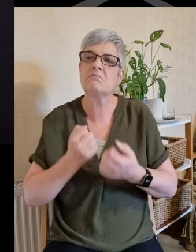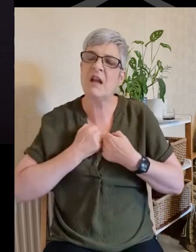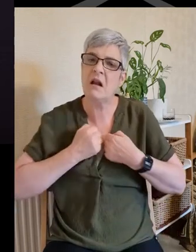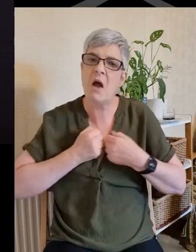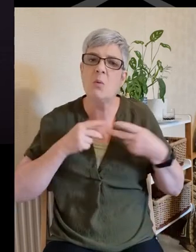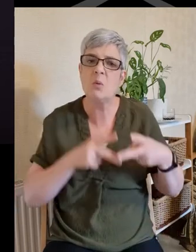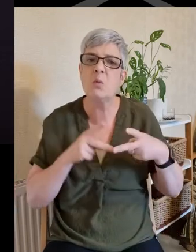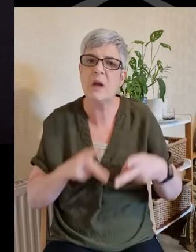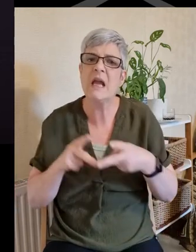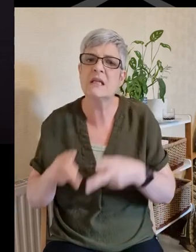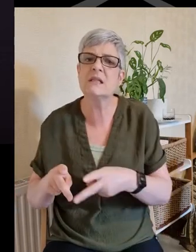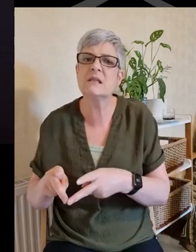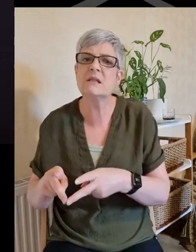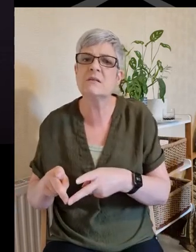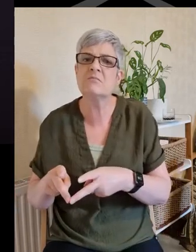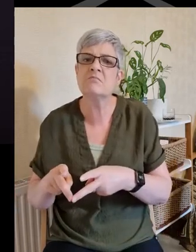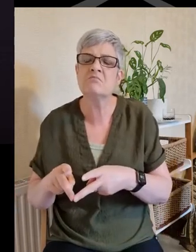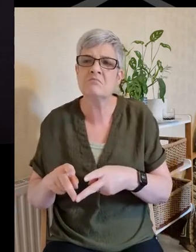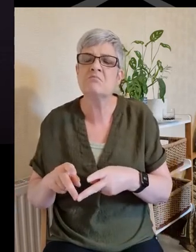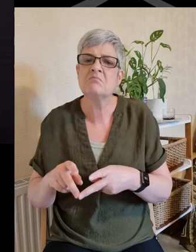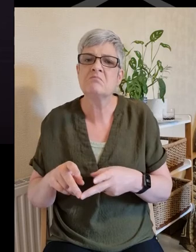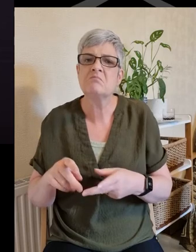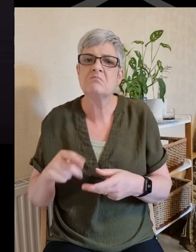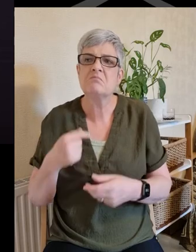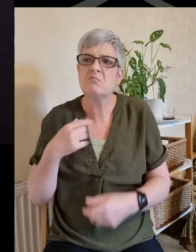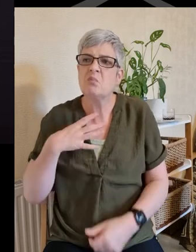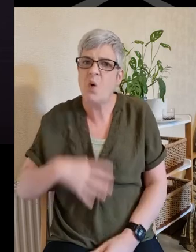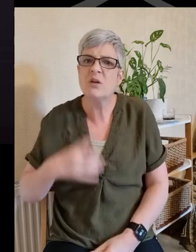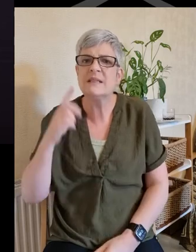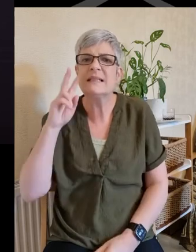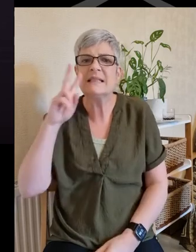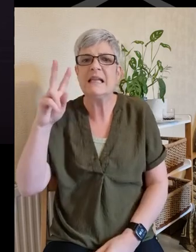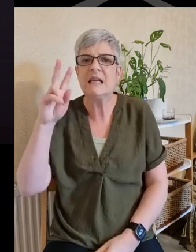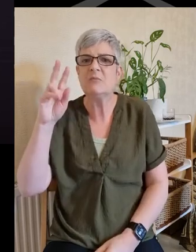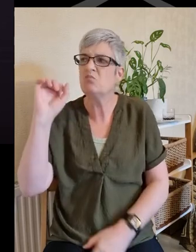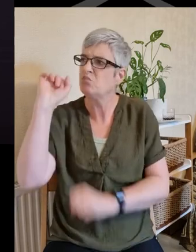that concern to see you get all the glory,